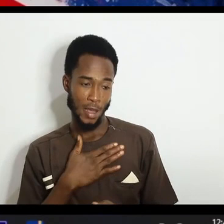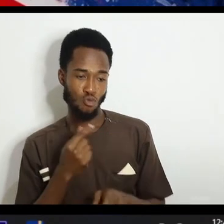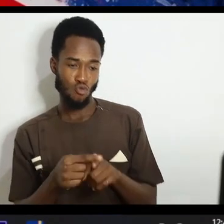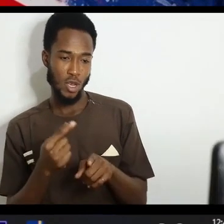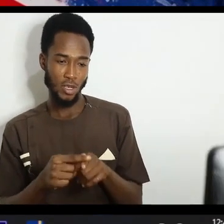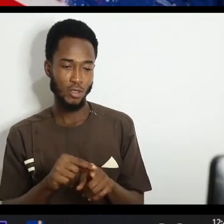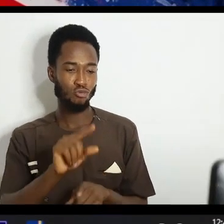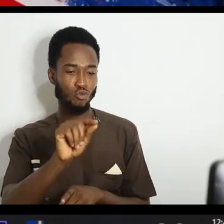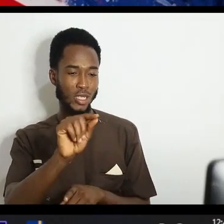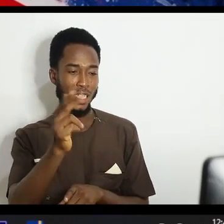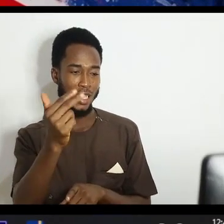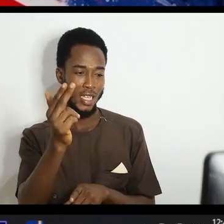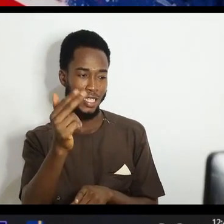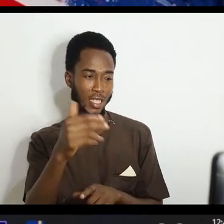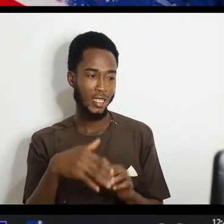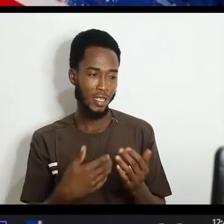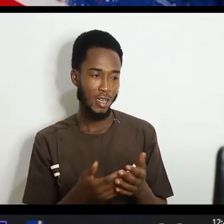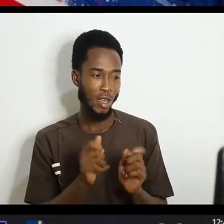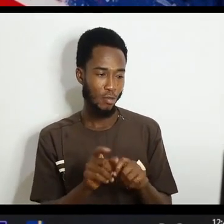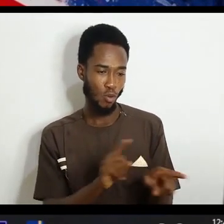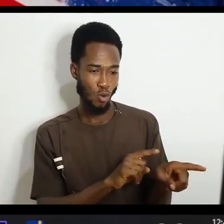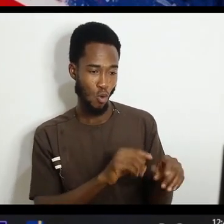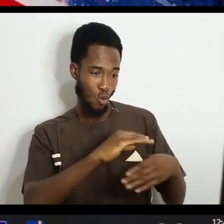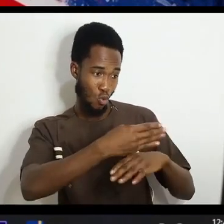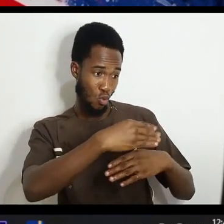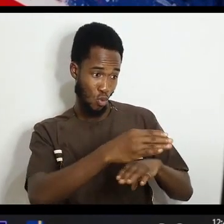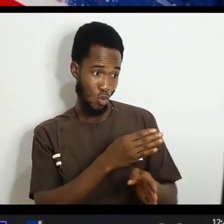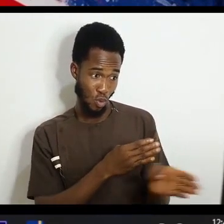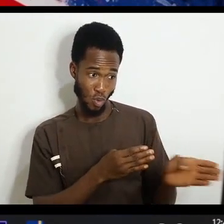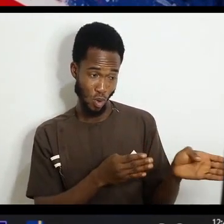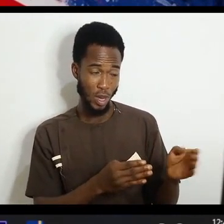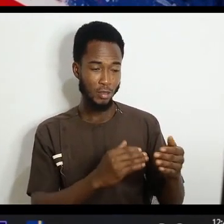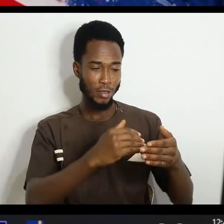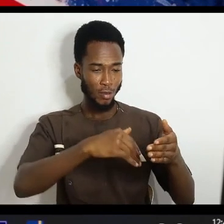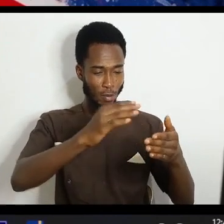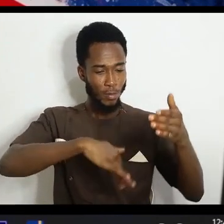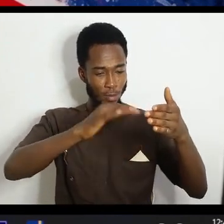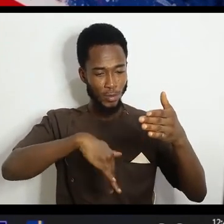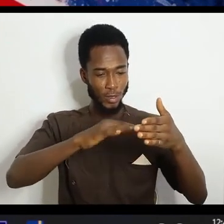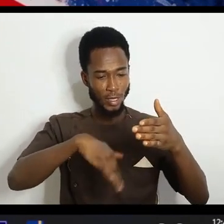Word 2013, and you can go to Windows and you scroll down to